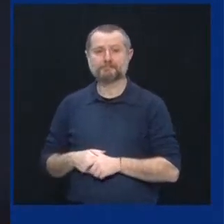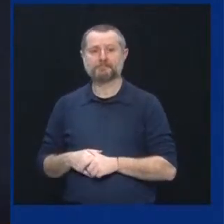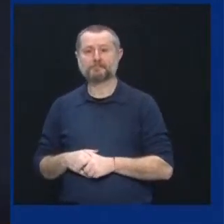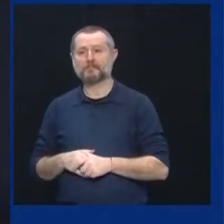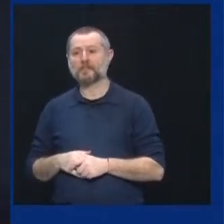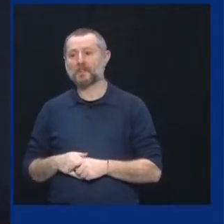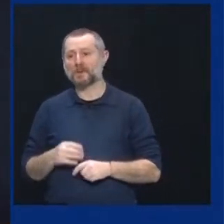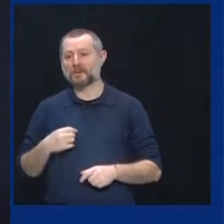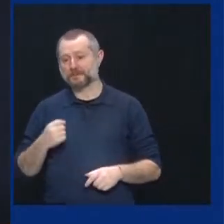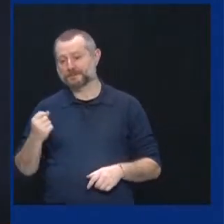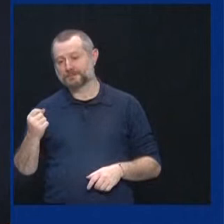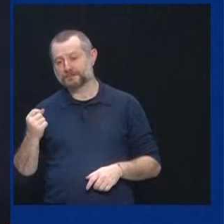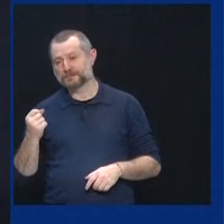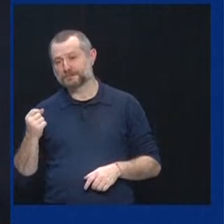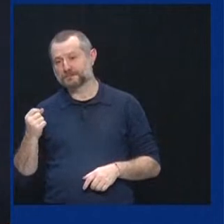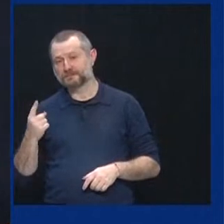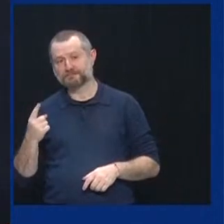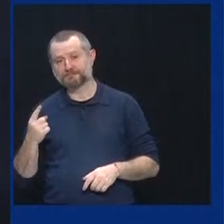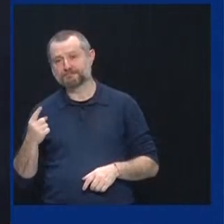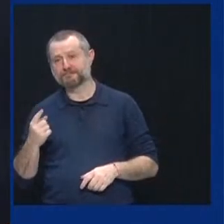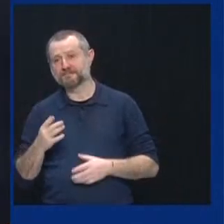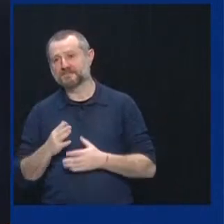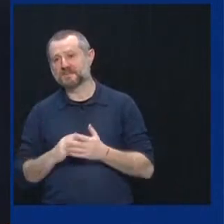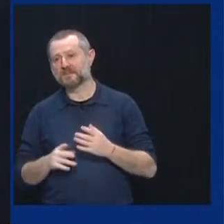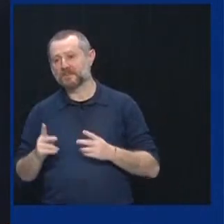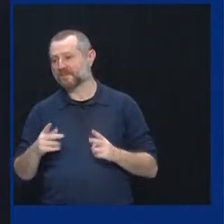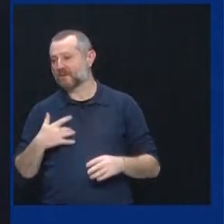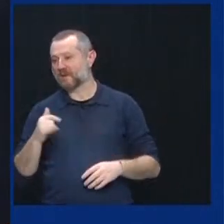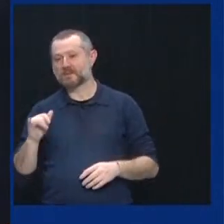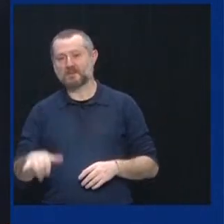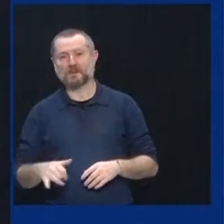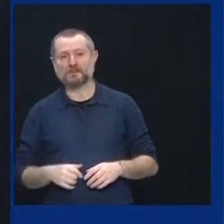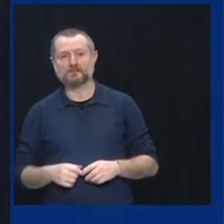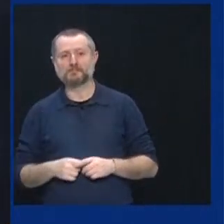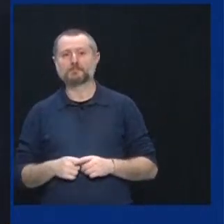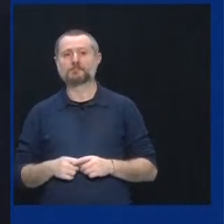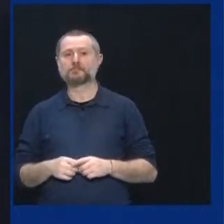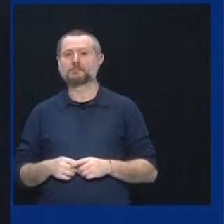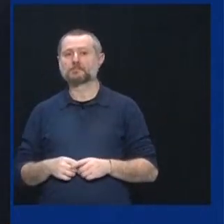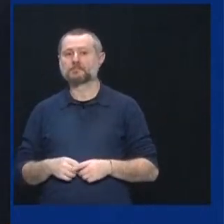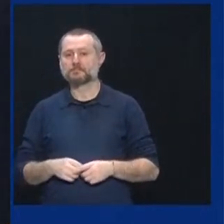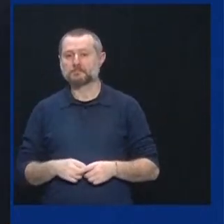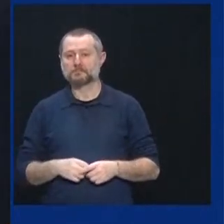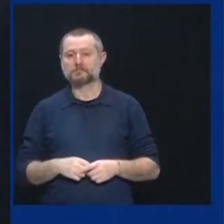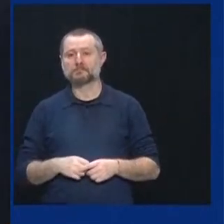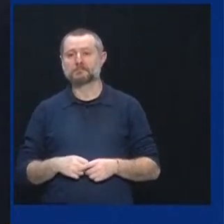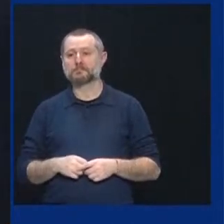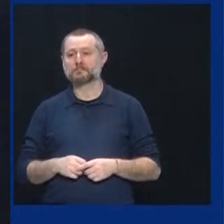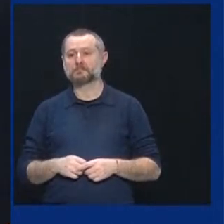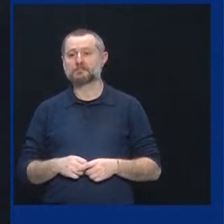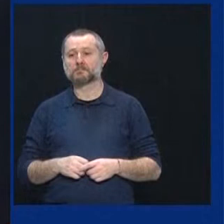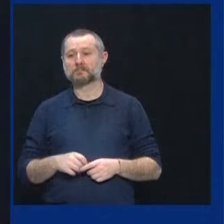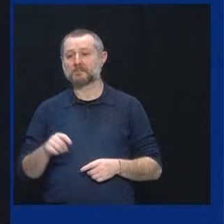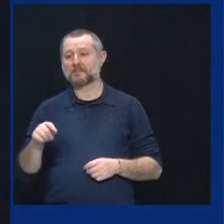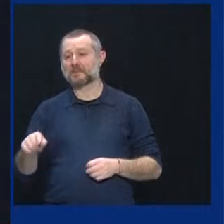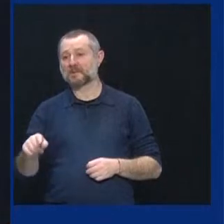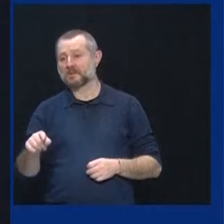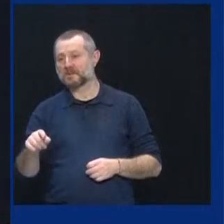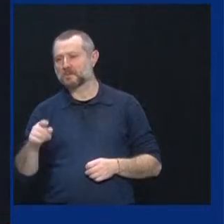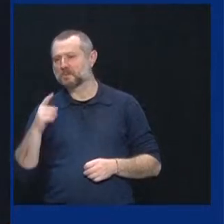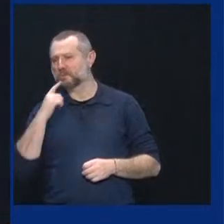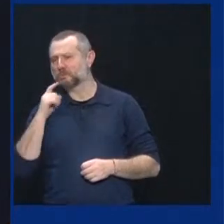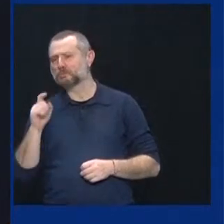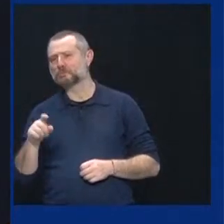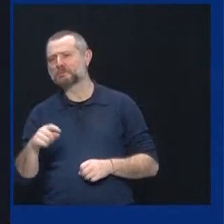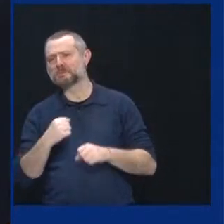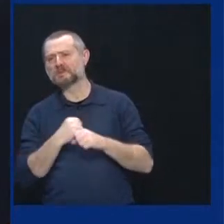were, some people feel that way. But to them, Peter, say, well, then why didn't you send a demand